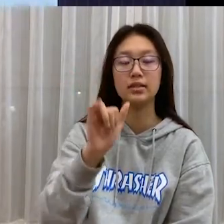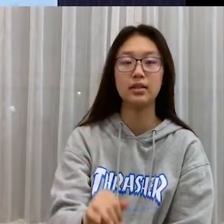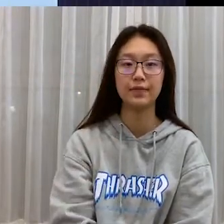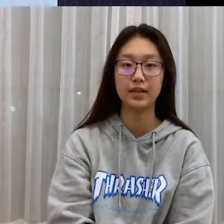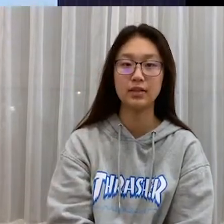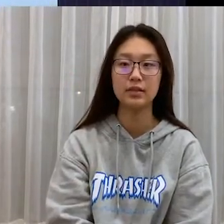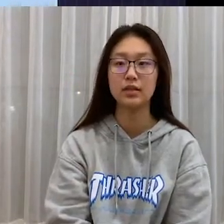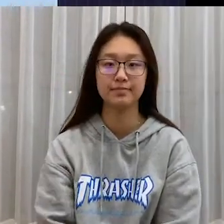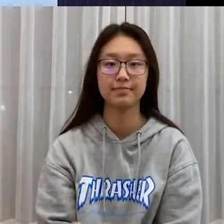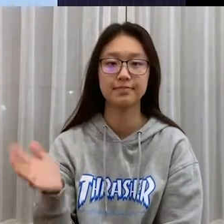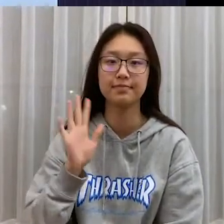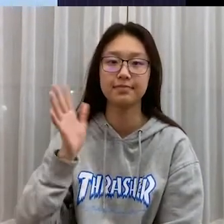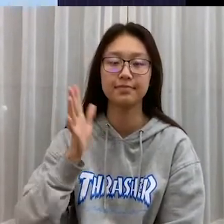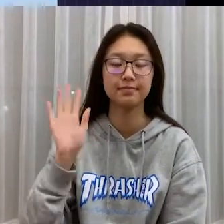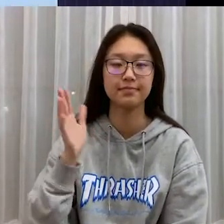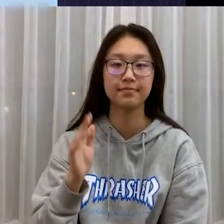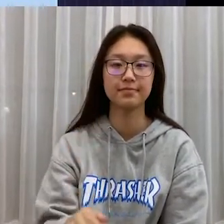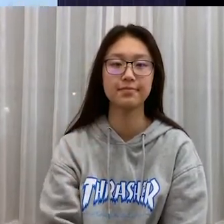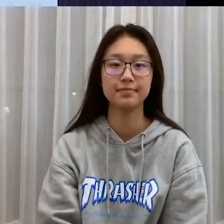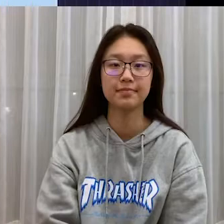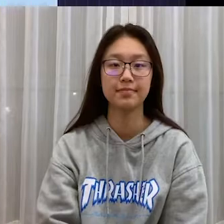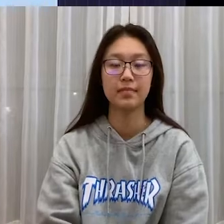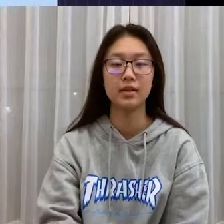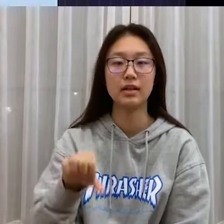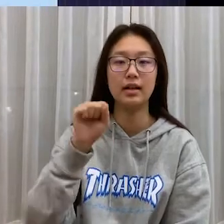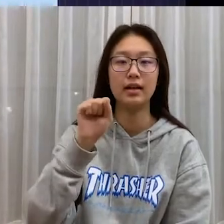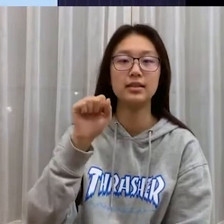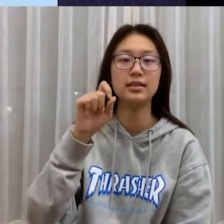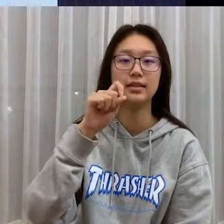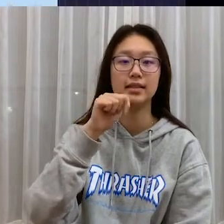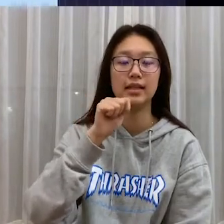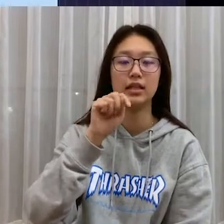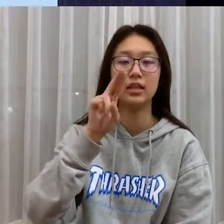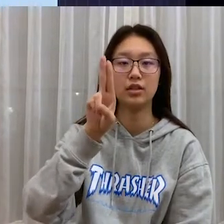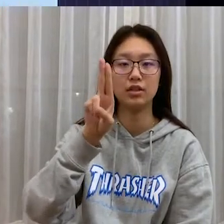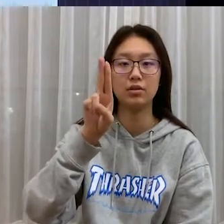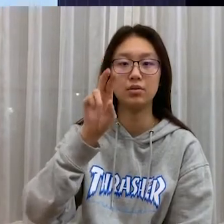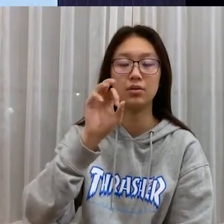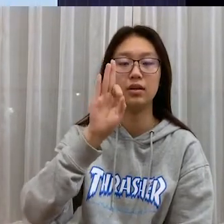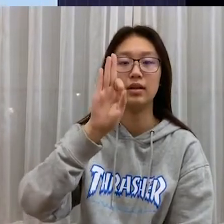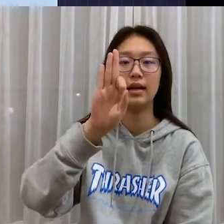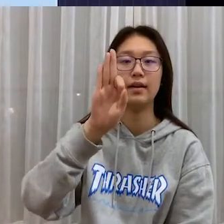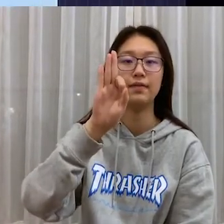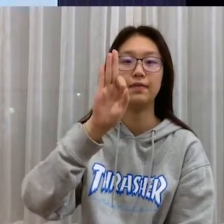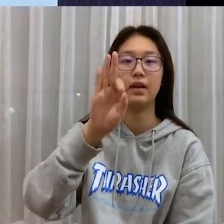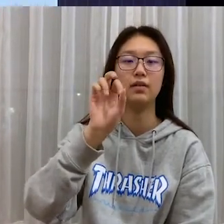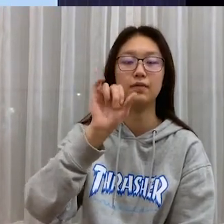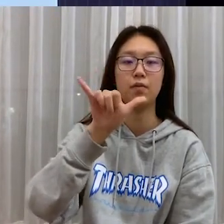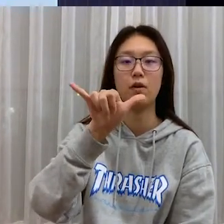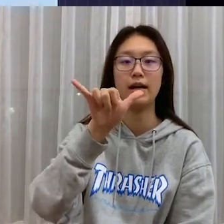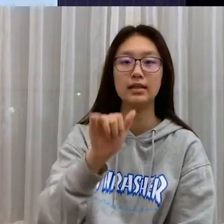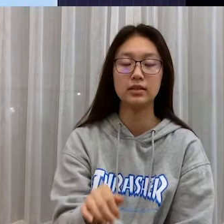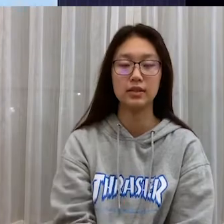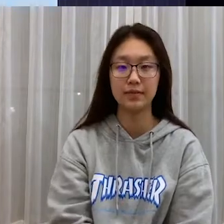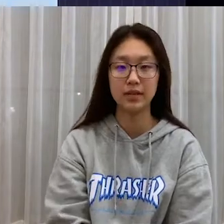When in some dialects, it can also mean muffled, like the voice is muffled. When it's a verb, it means to cover